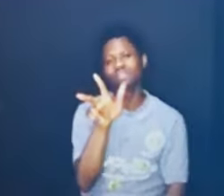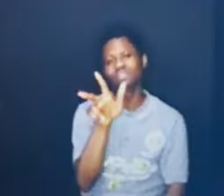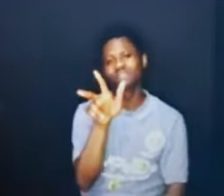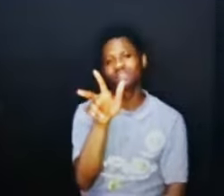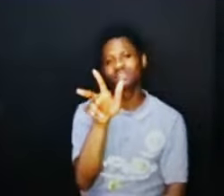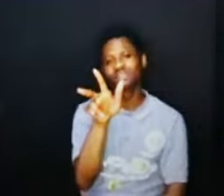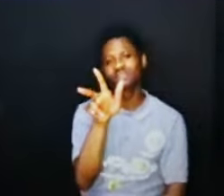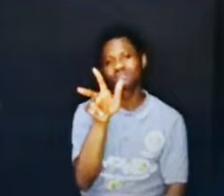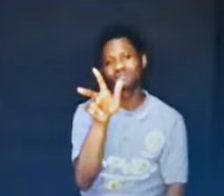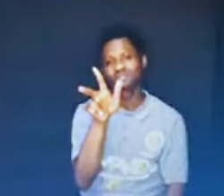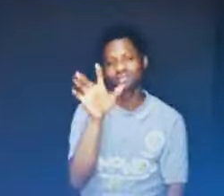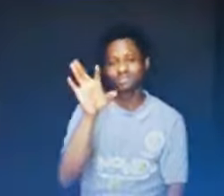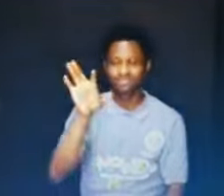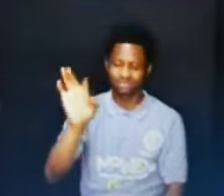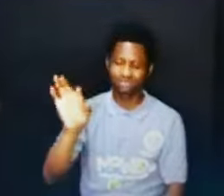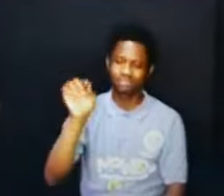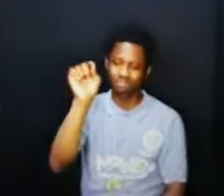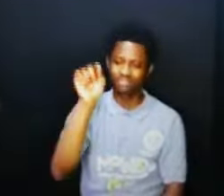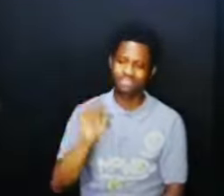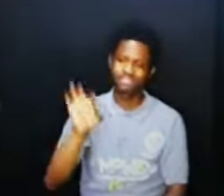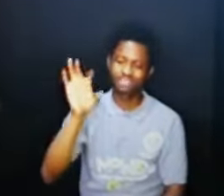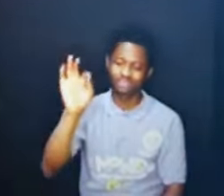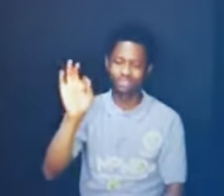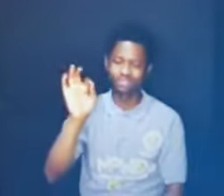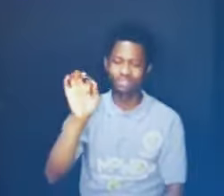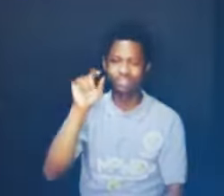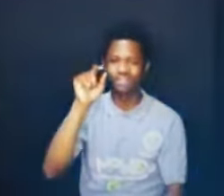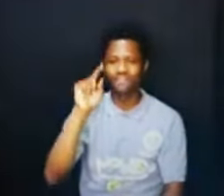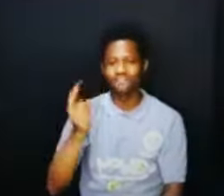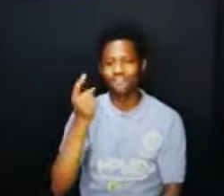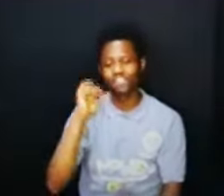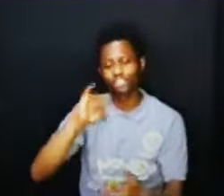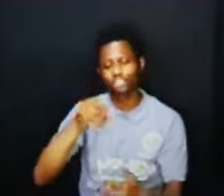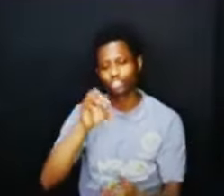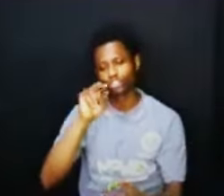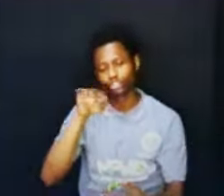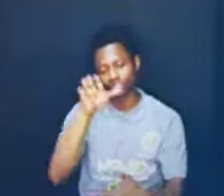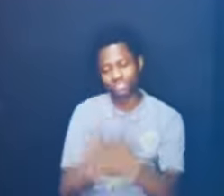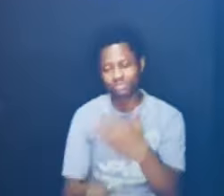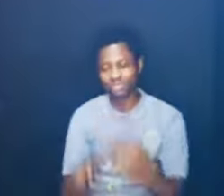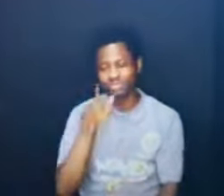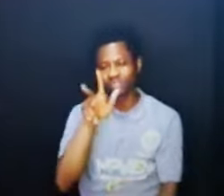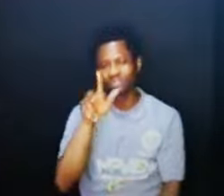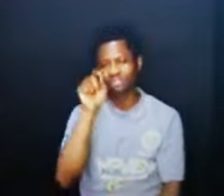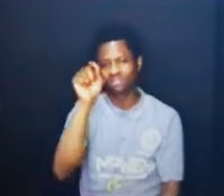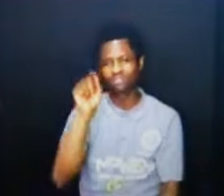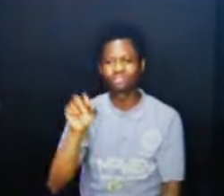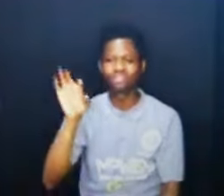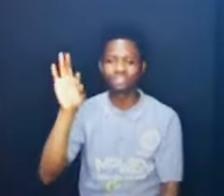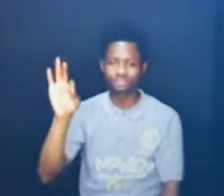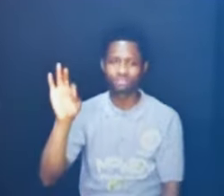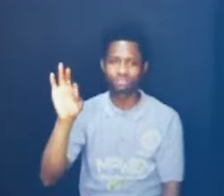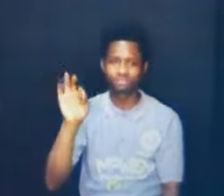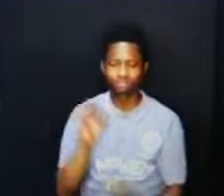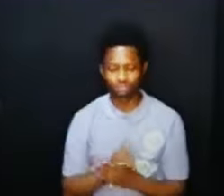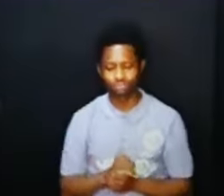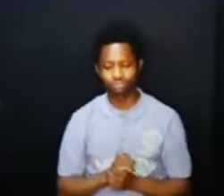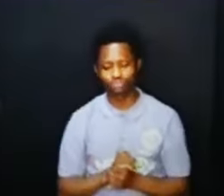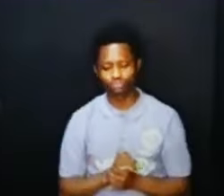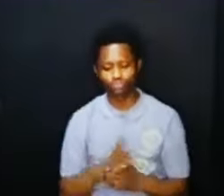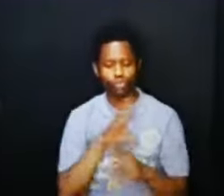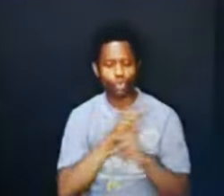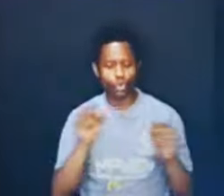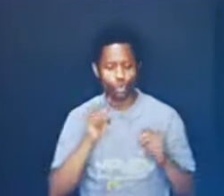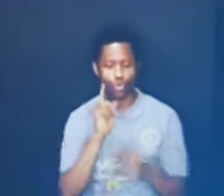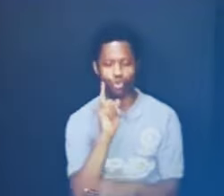no etimi ensa emu enkuro. 1 John chapter 3 verse 9. Yohane homa edi kan no etimi ensa emu. No one who is born